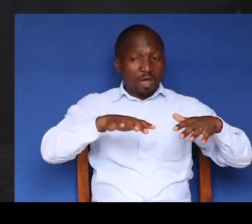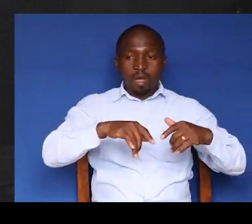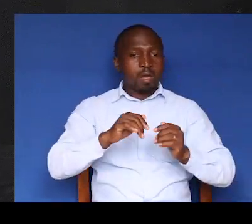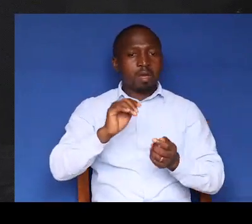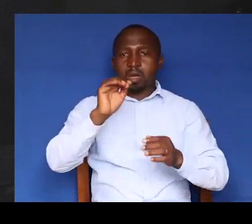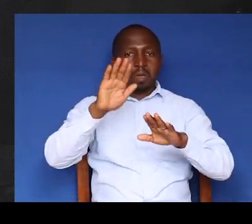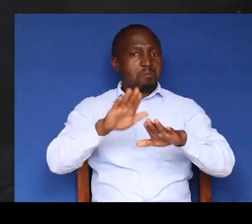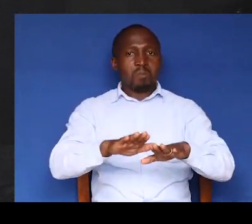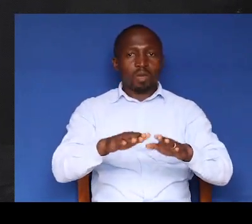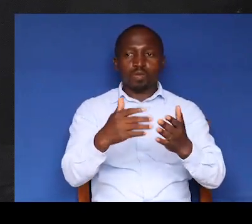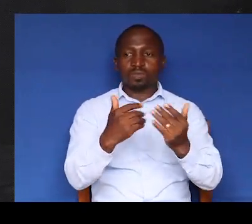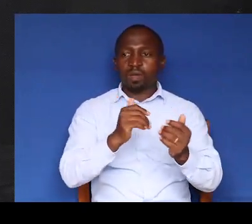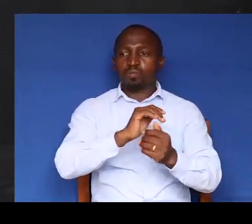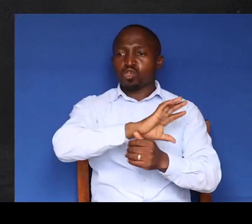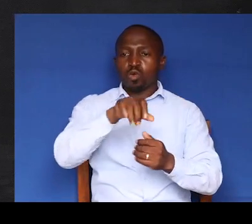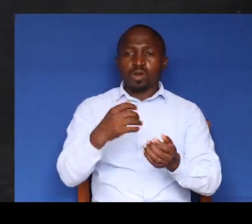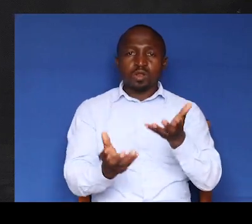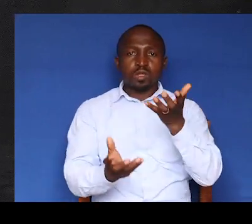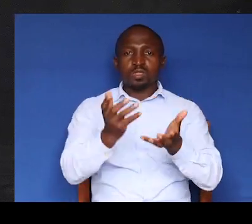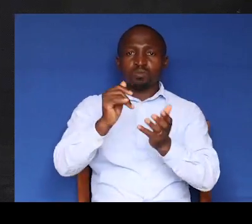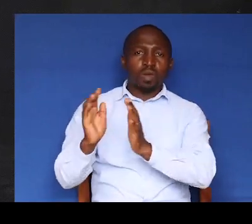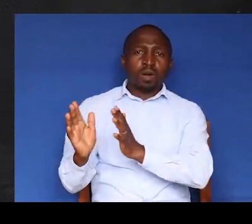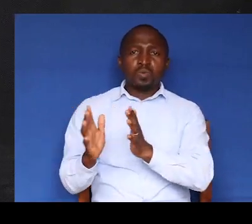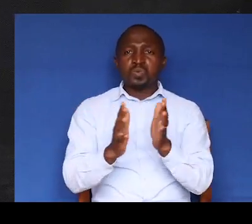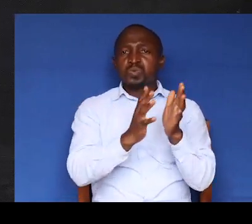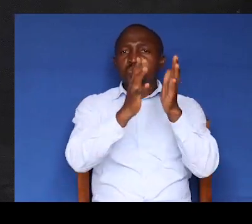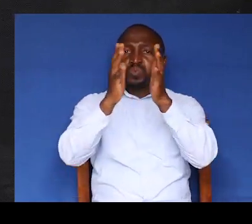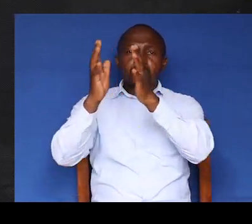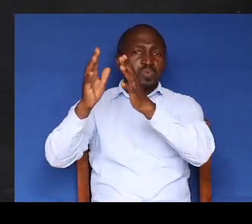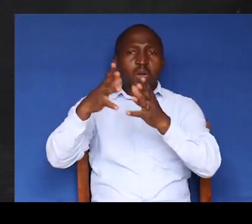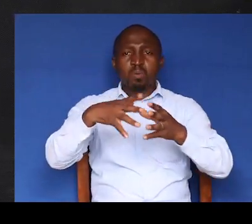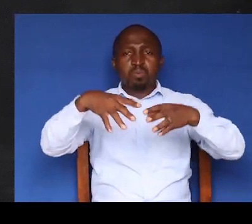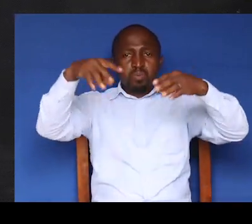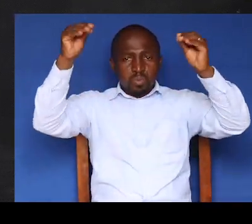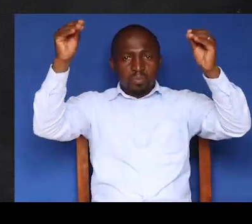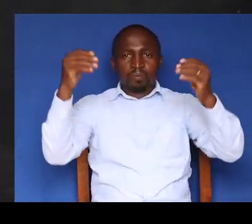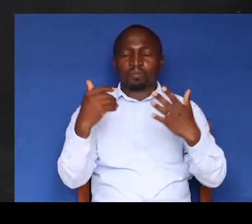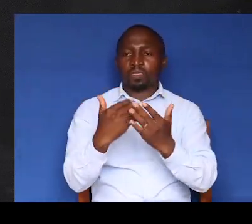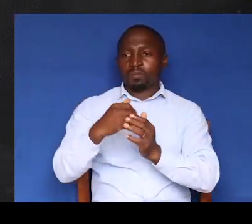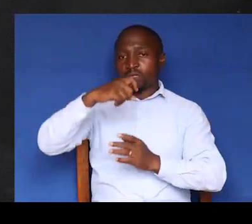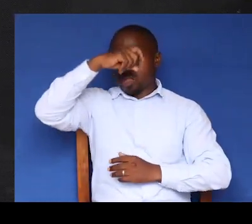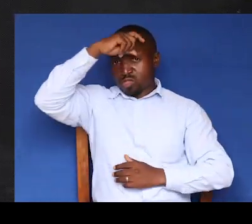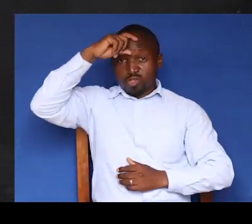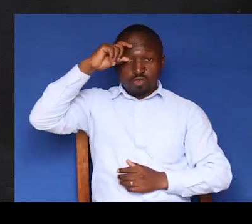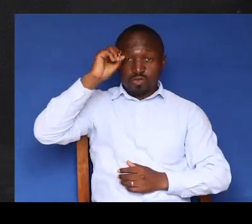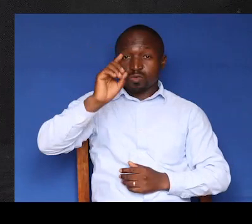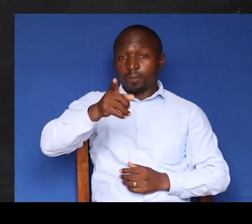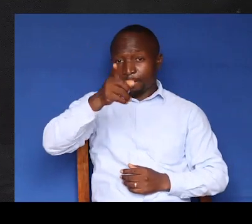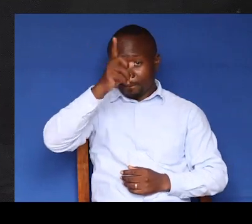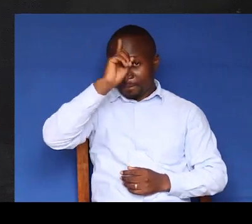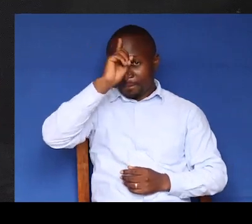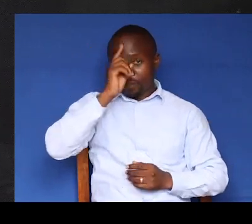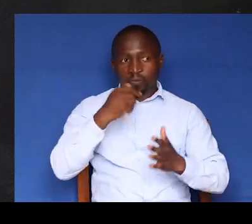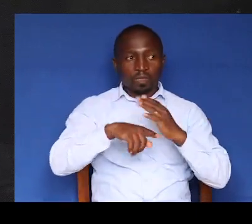being excessively evaporated, excessively transpirated because of high temperature.